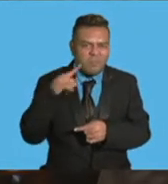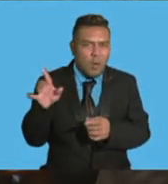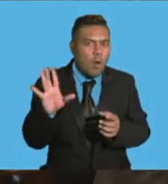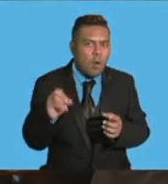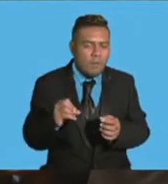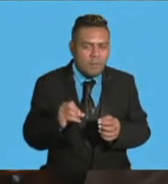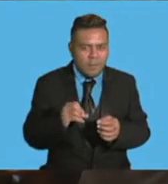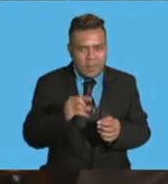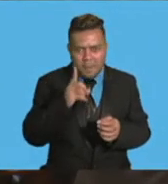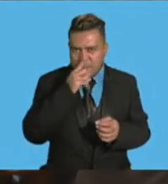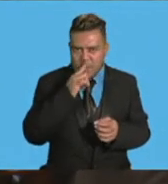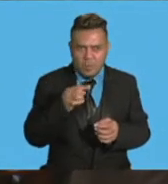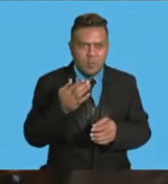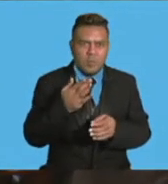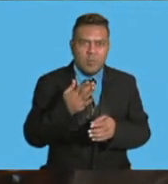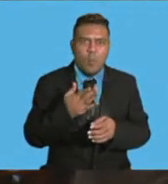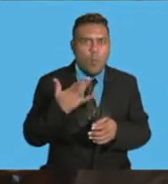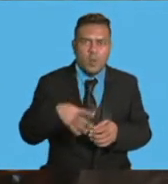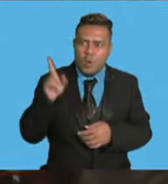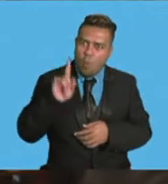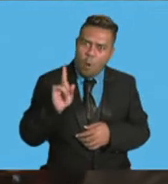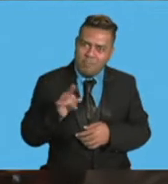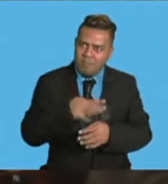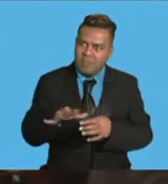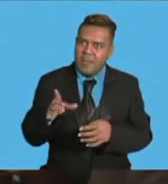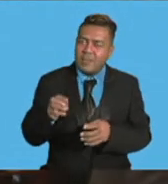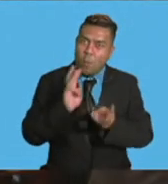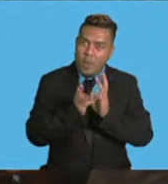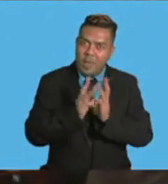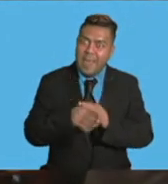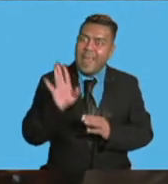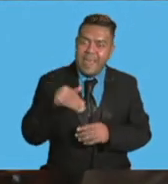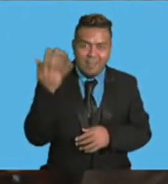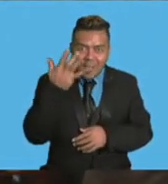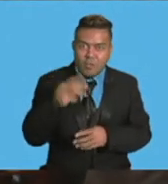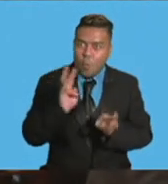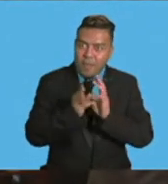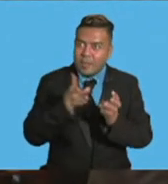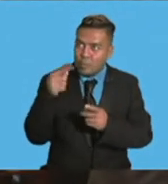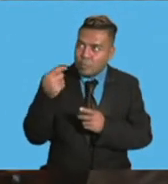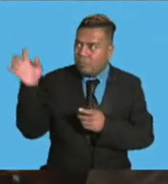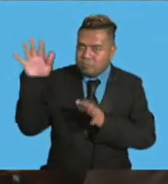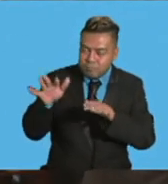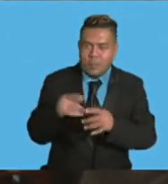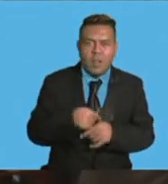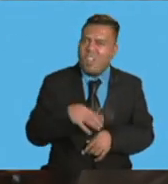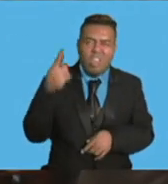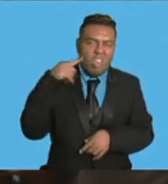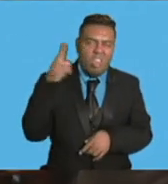our mariners to warnings, weather warnings. Despite the warnings,